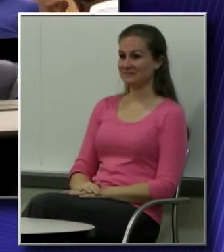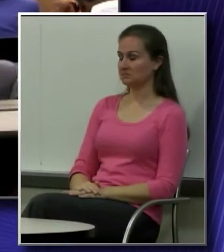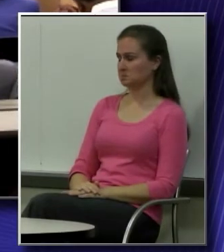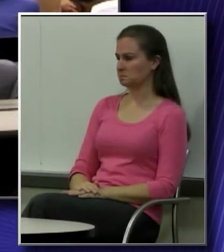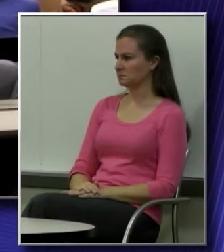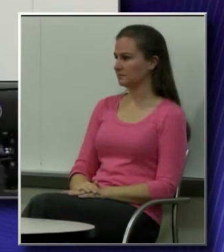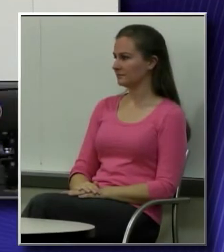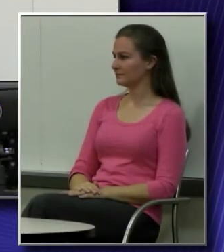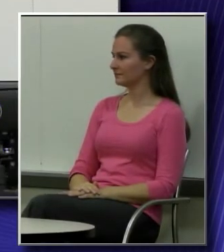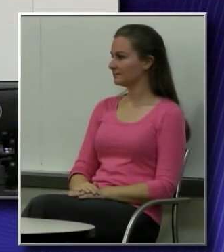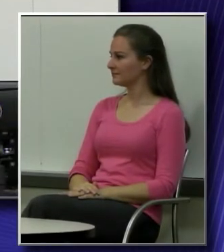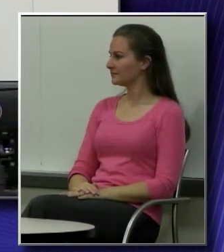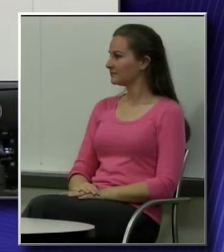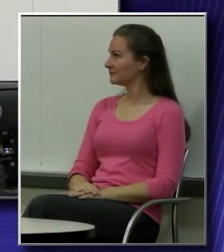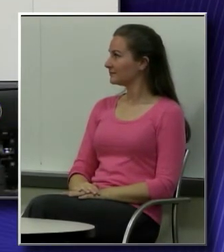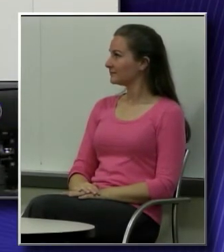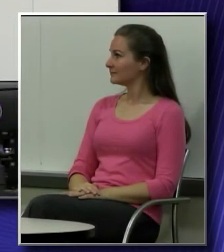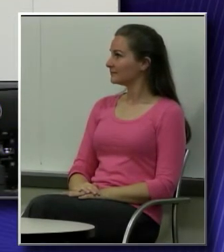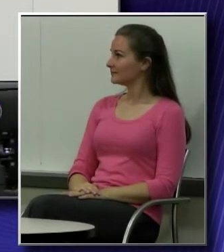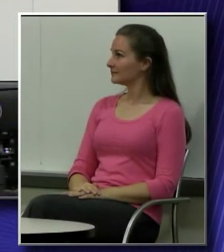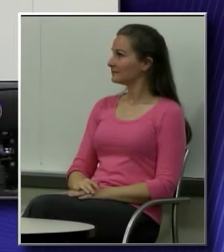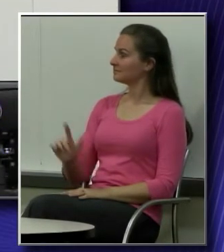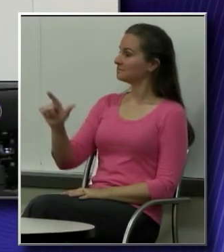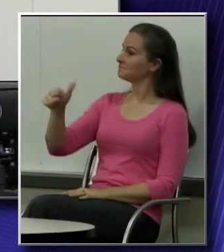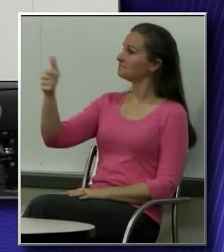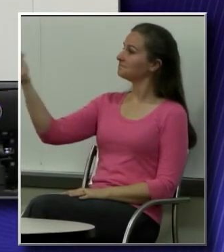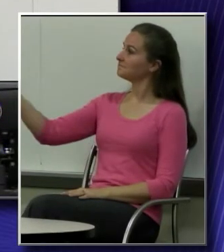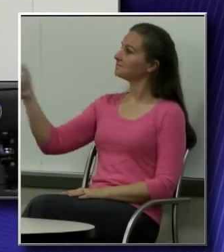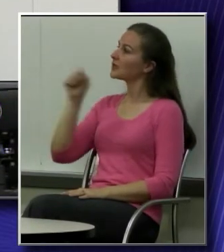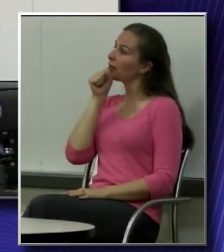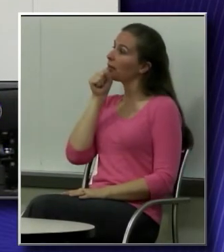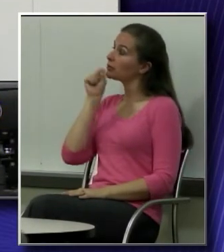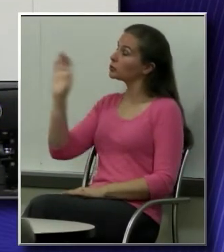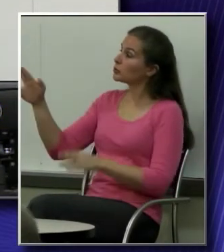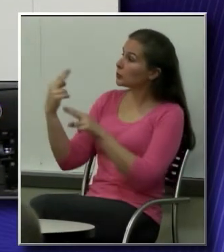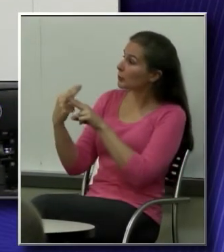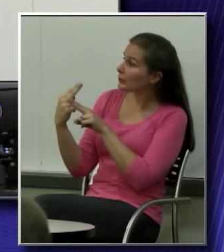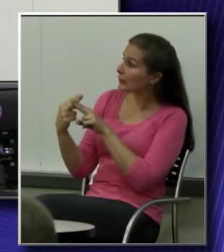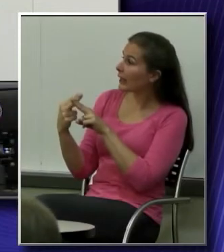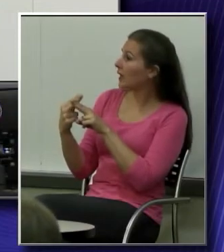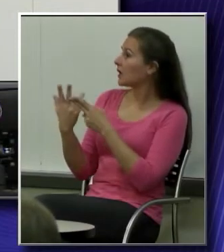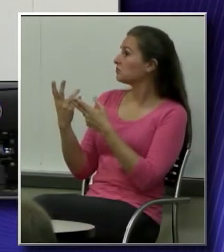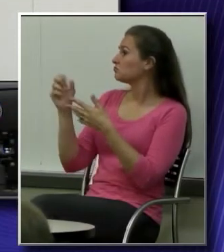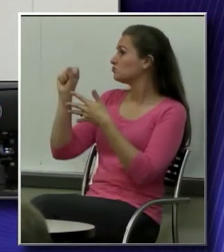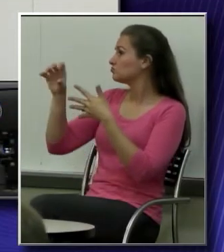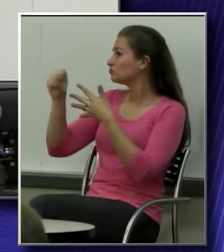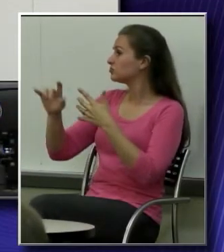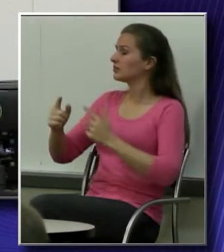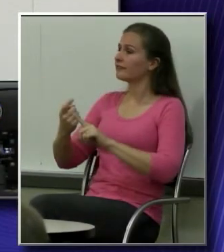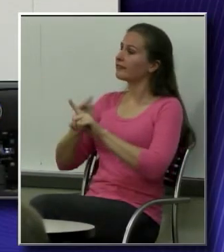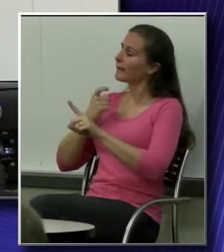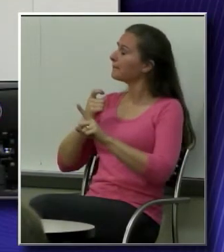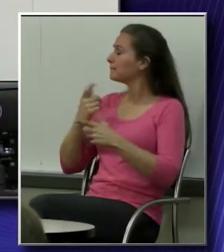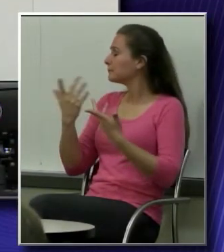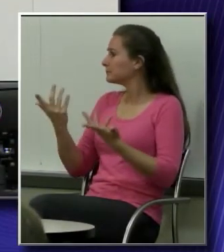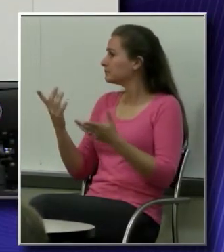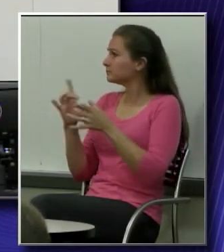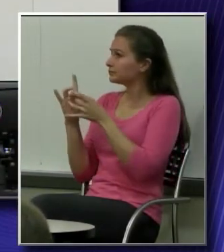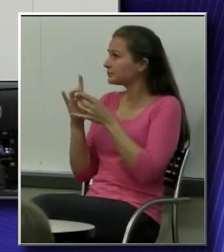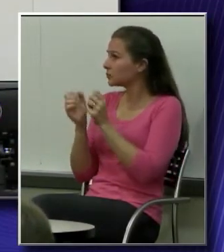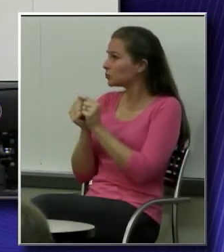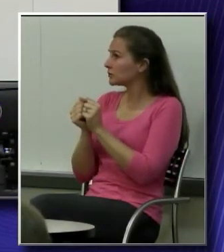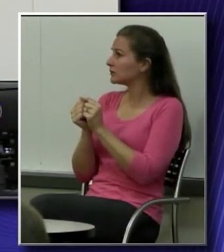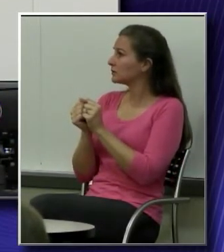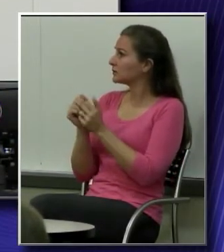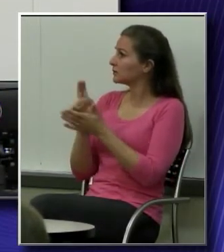So we'll go to the other microphone. And again, if you'll state your name, tell us where you're from and your affiliation